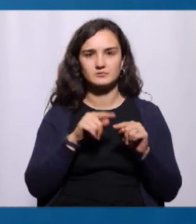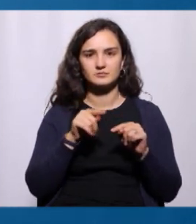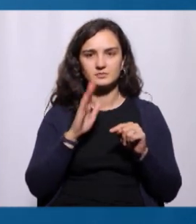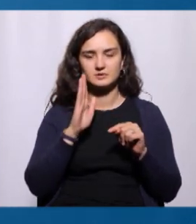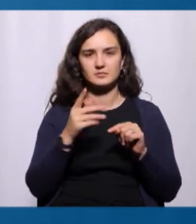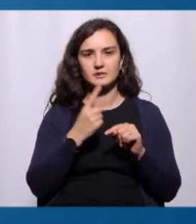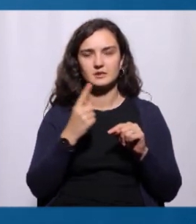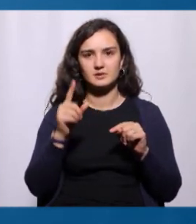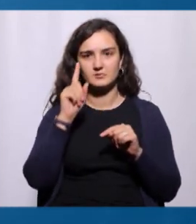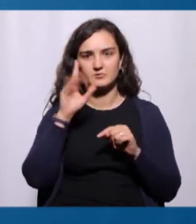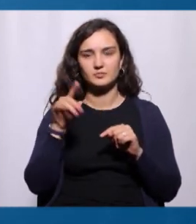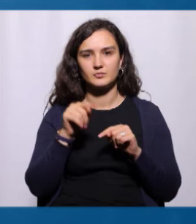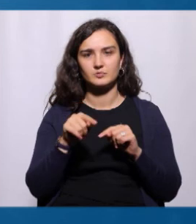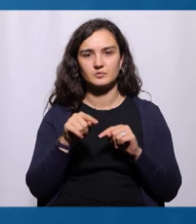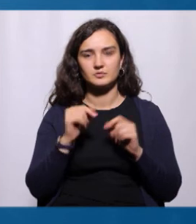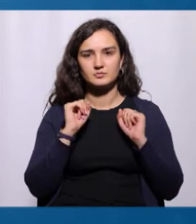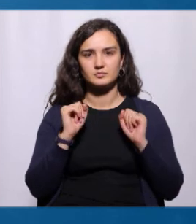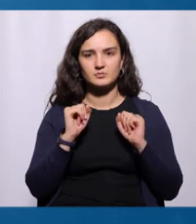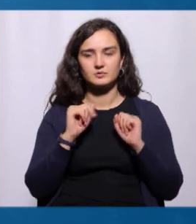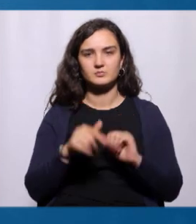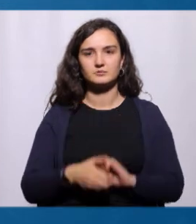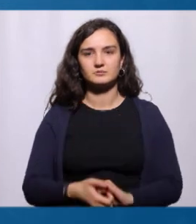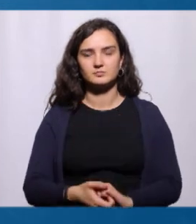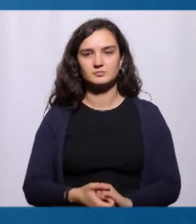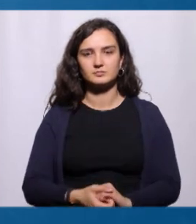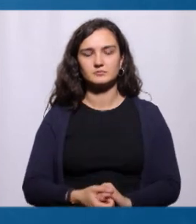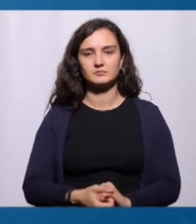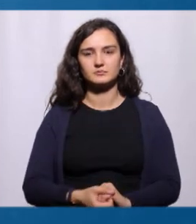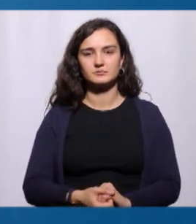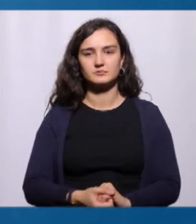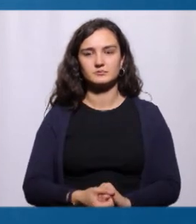be one of the most popular sports.